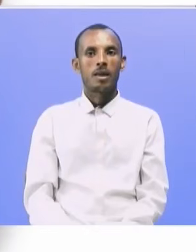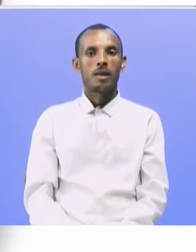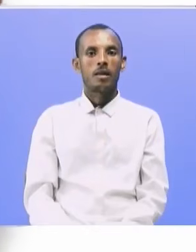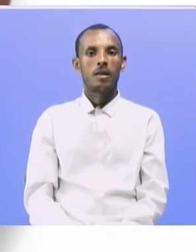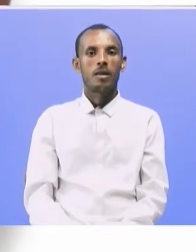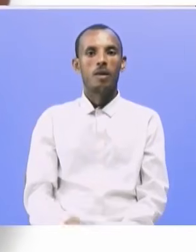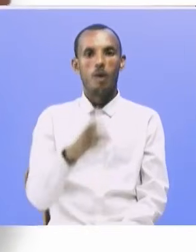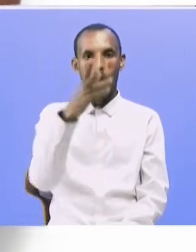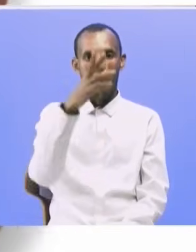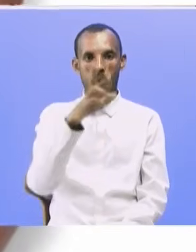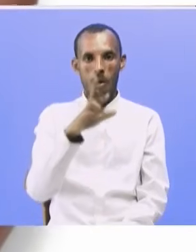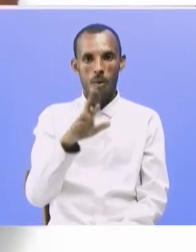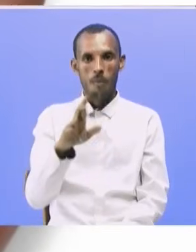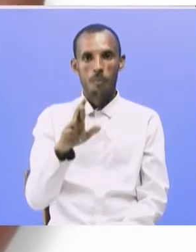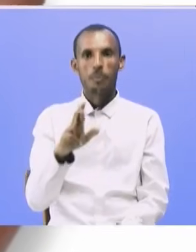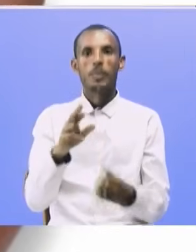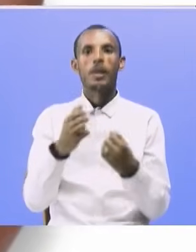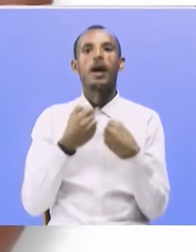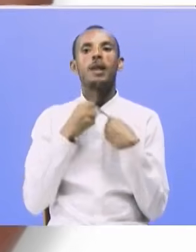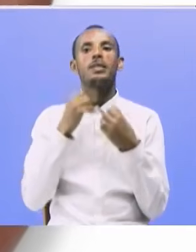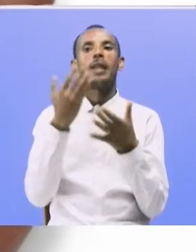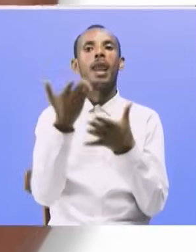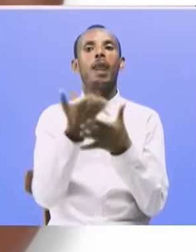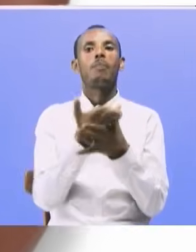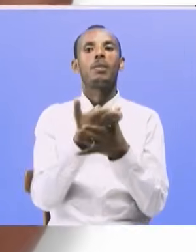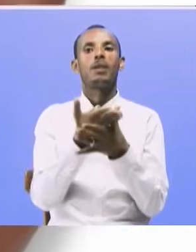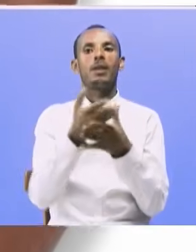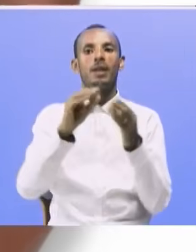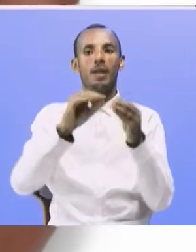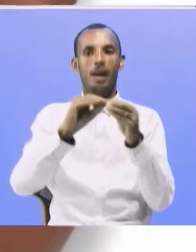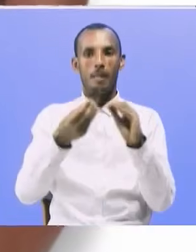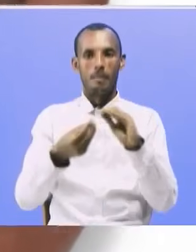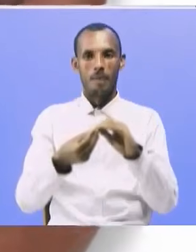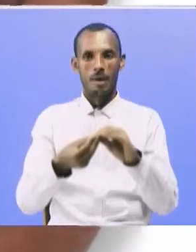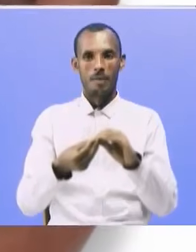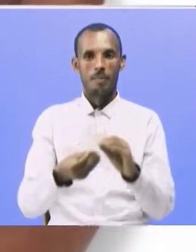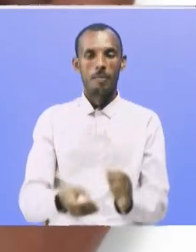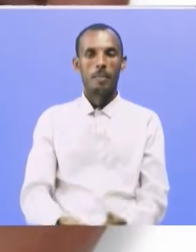empty or has limited number, has